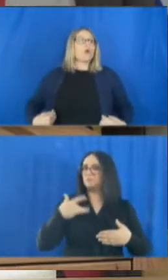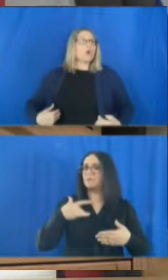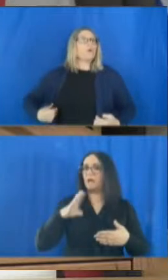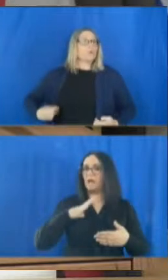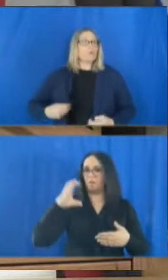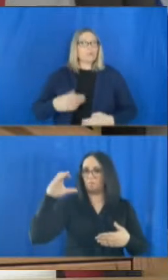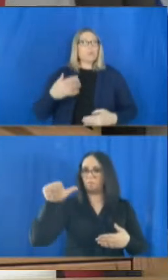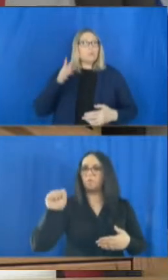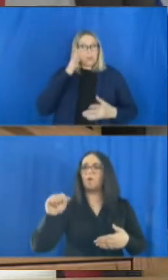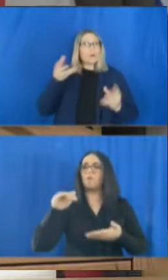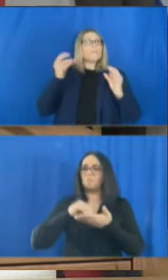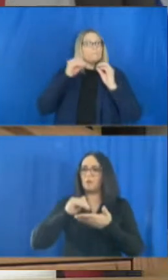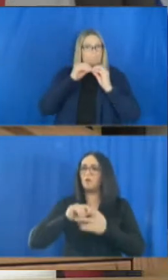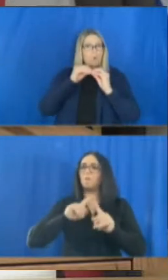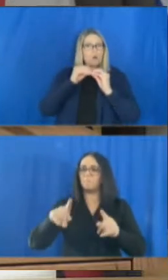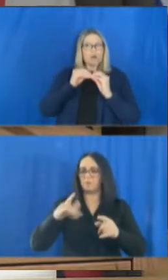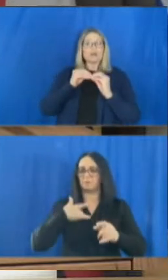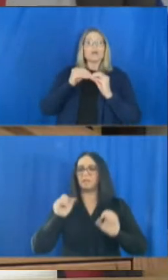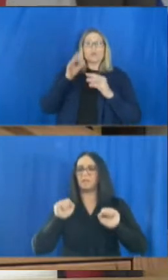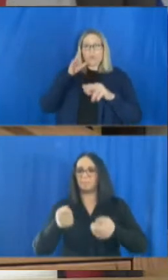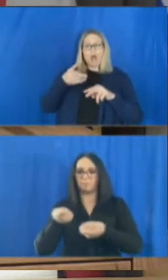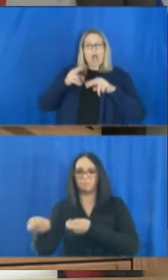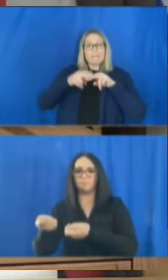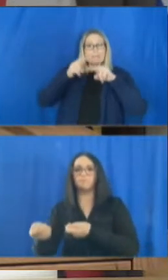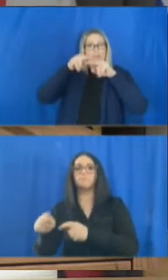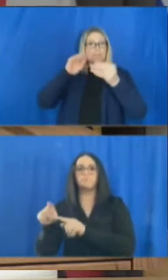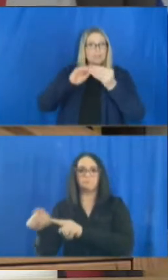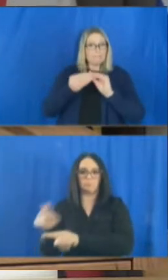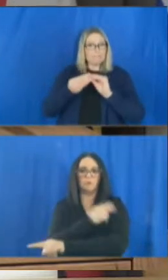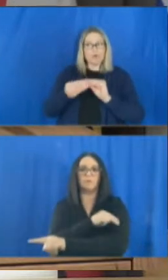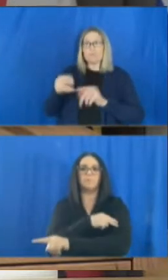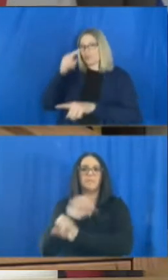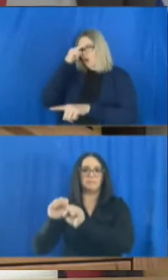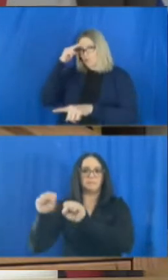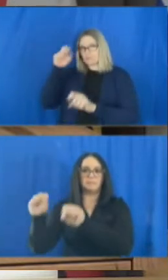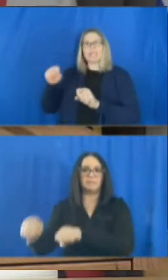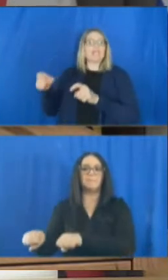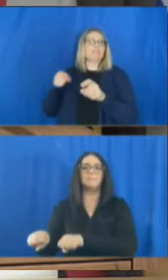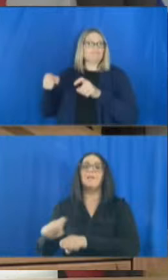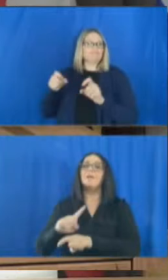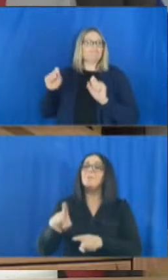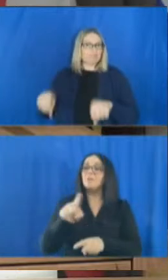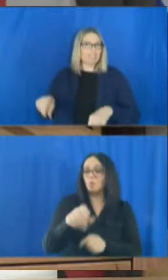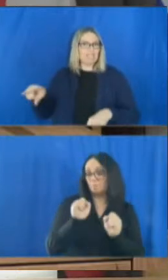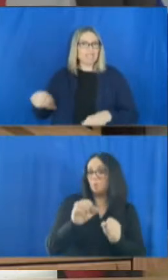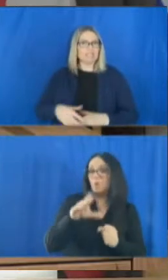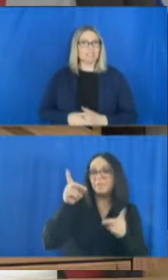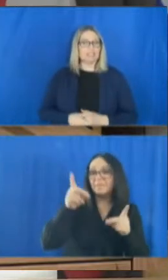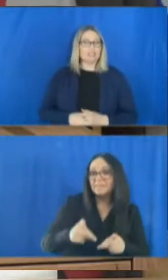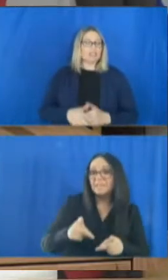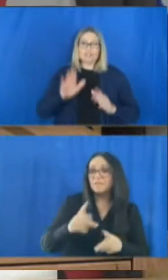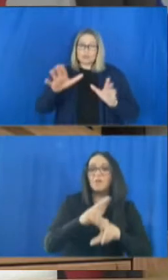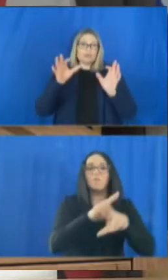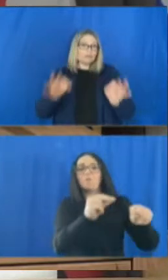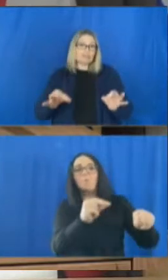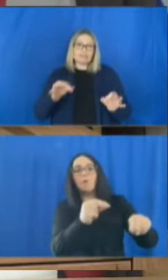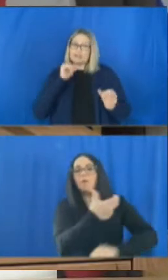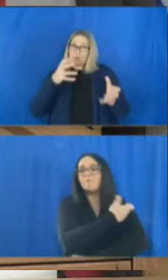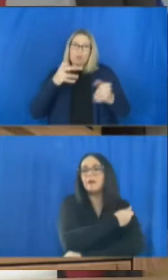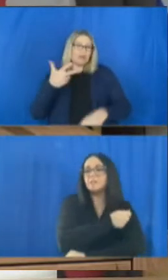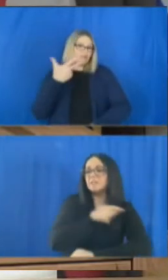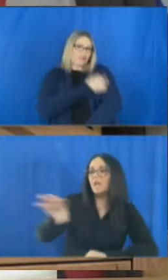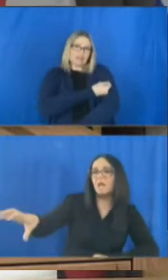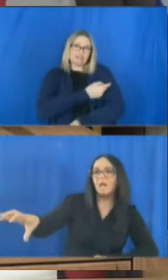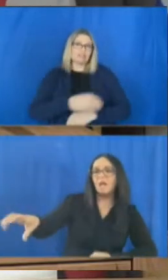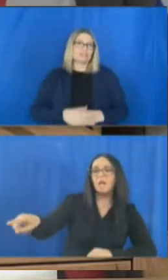your grandparents, they will be at risk. But we have to move on as a society. And I